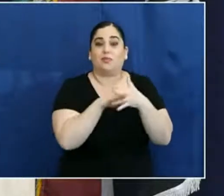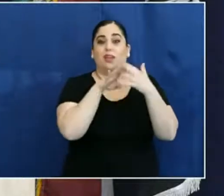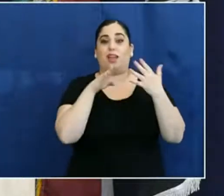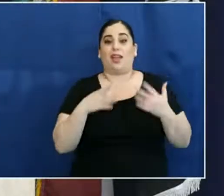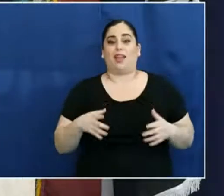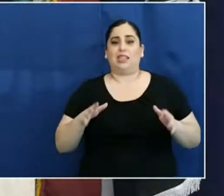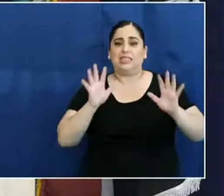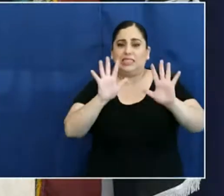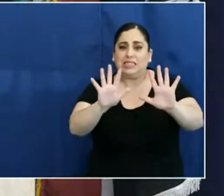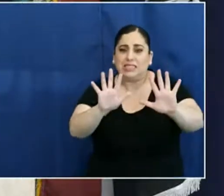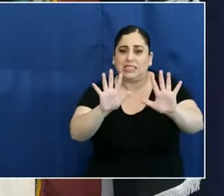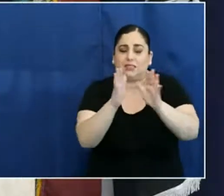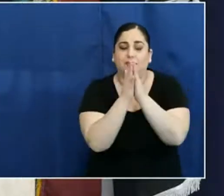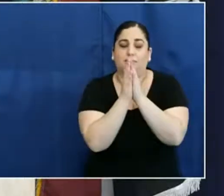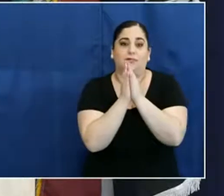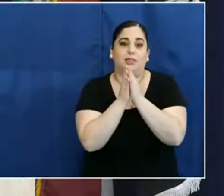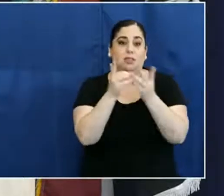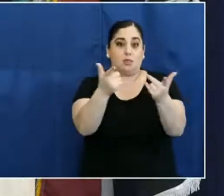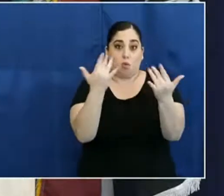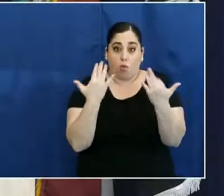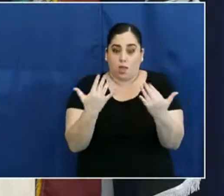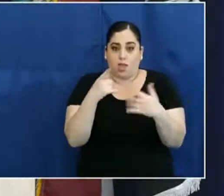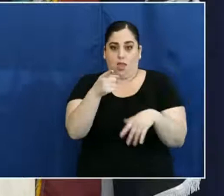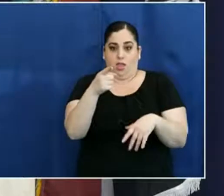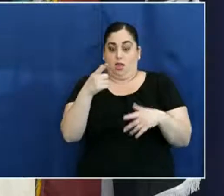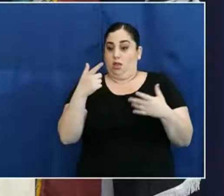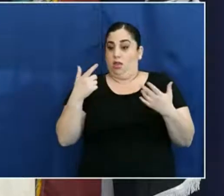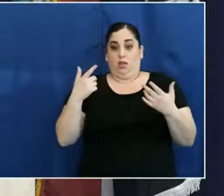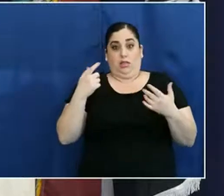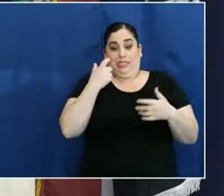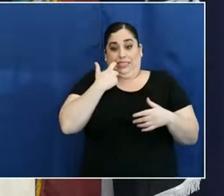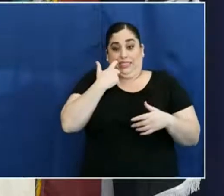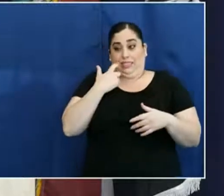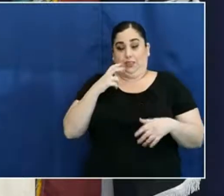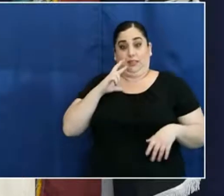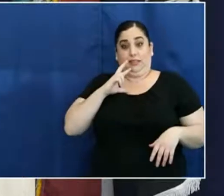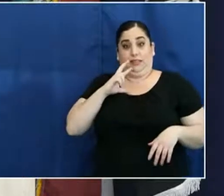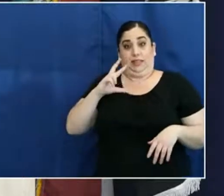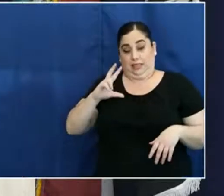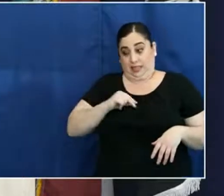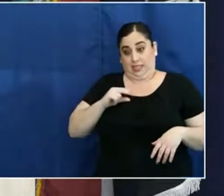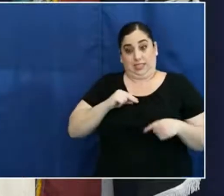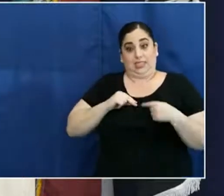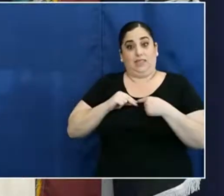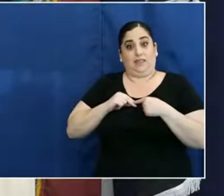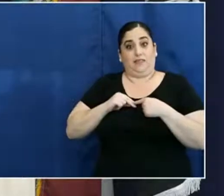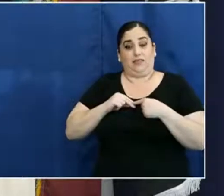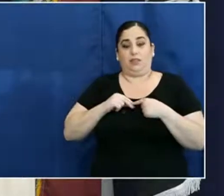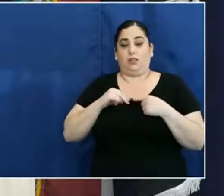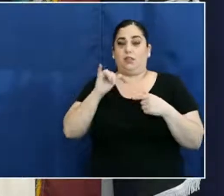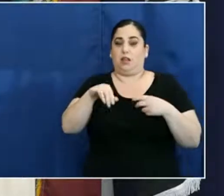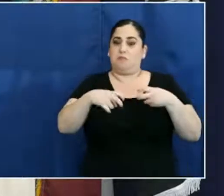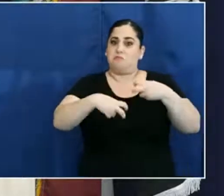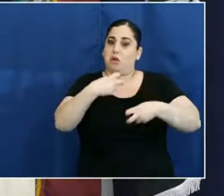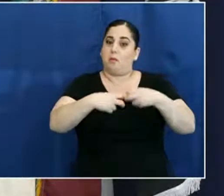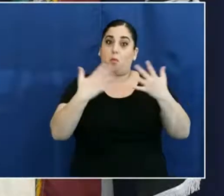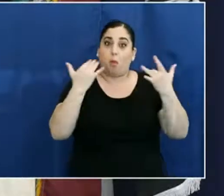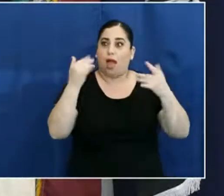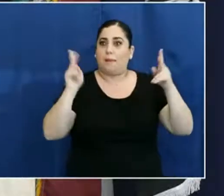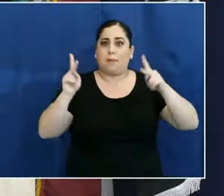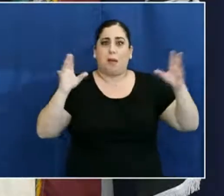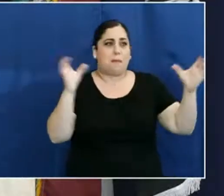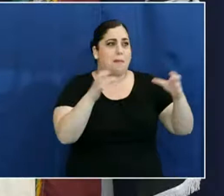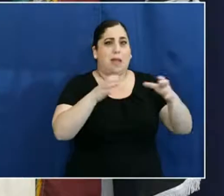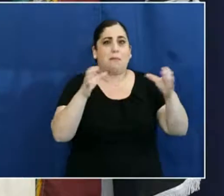obviously caused a real problem. The Super Bowl, not so much. And so we're hoping as we move forward that we're in that situation where some of these